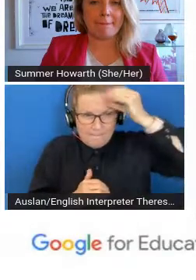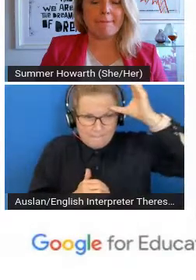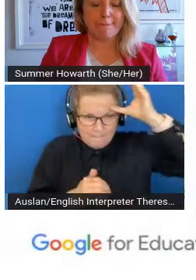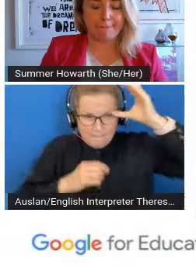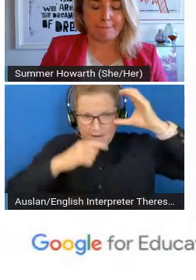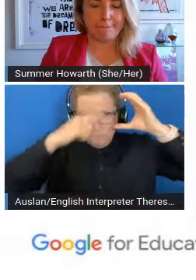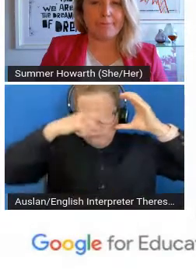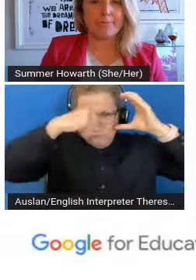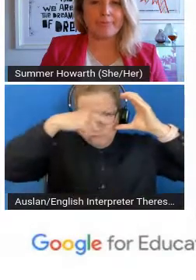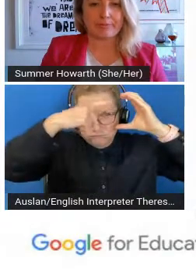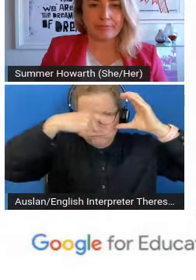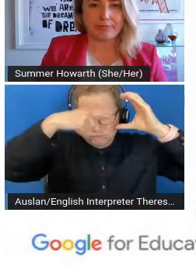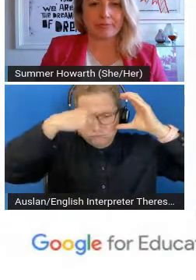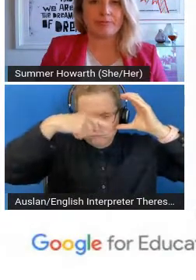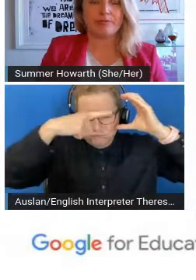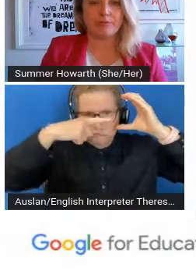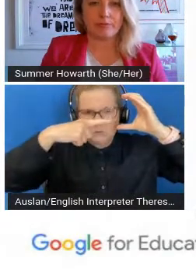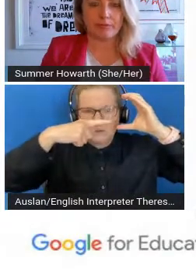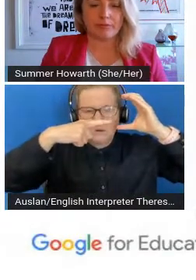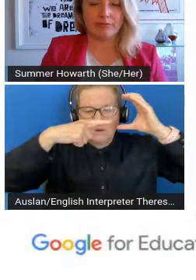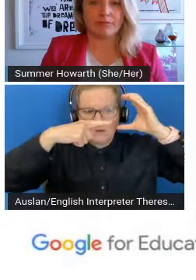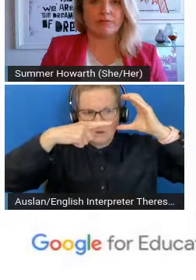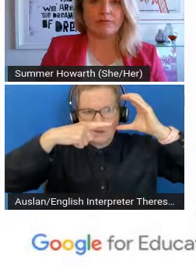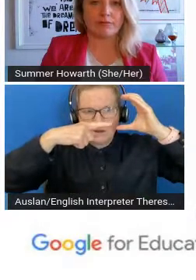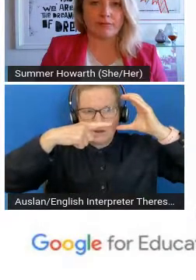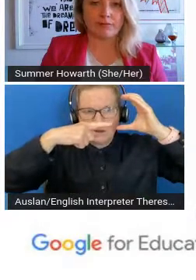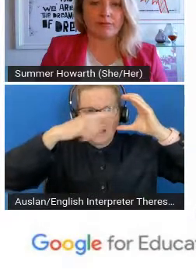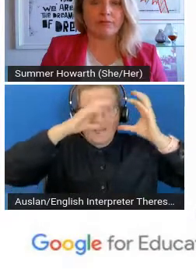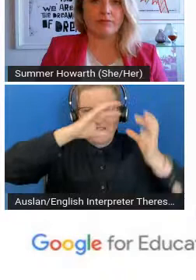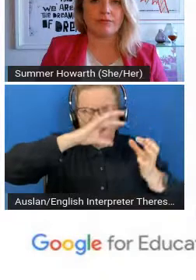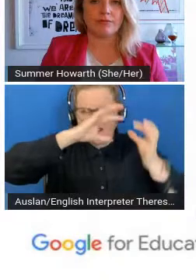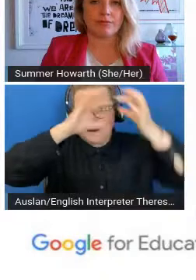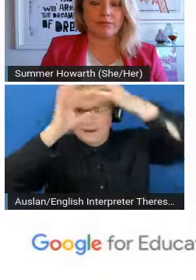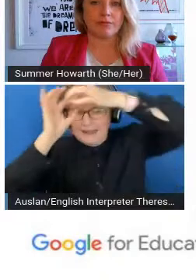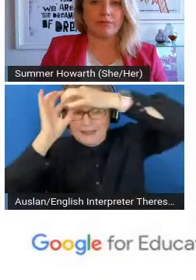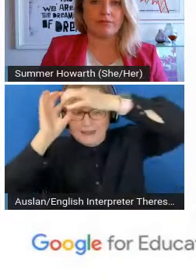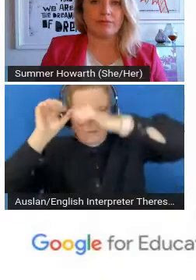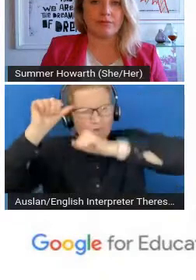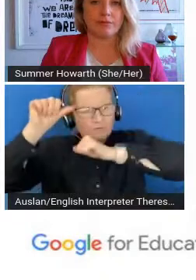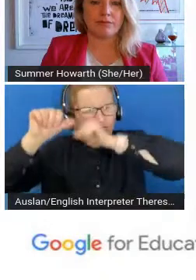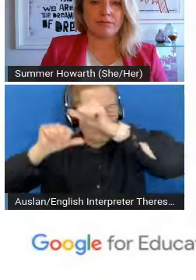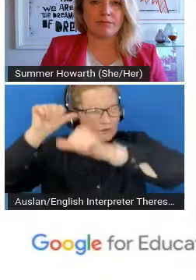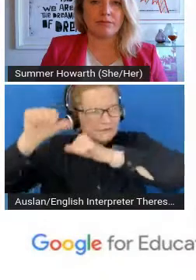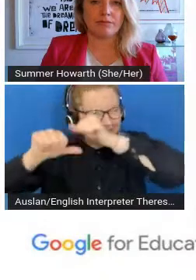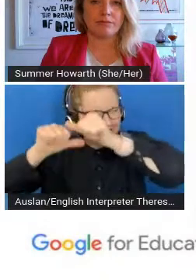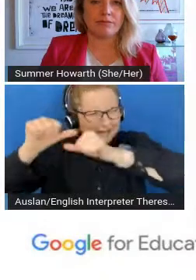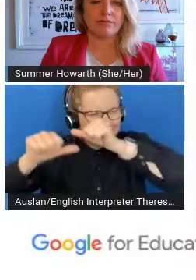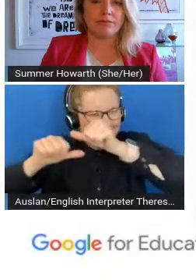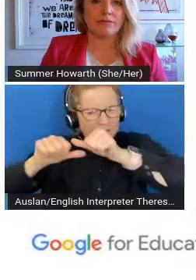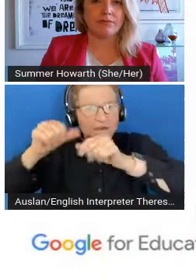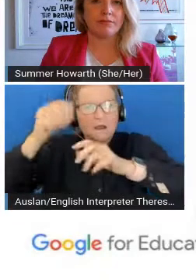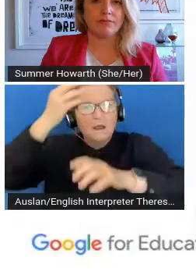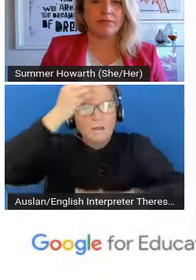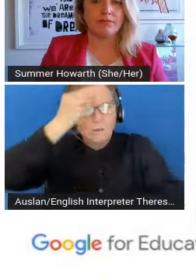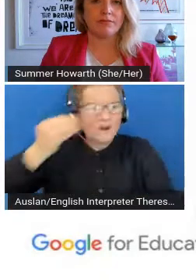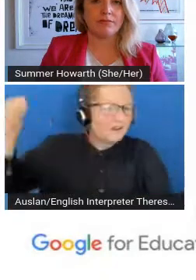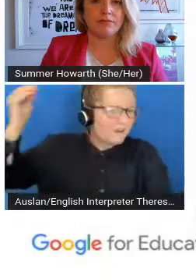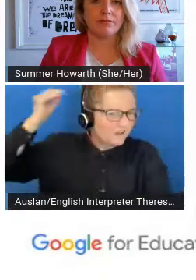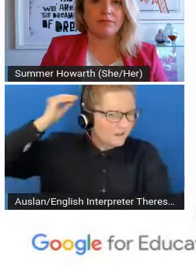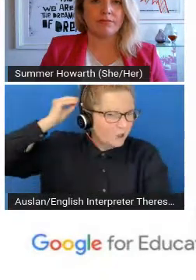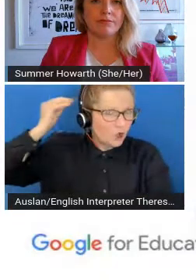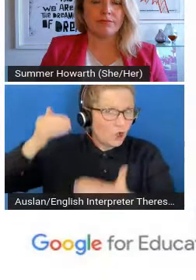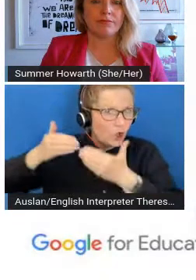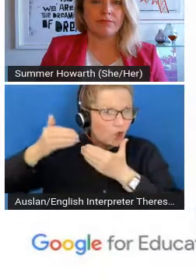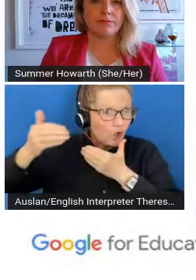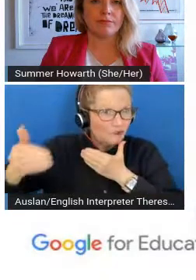contemporary terms, the working memory. We take that through and process it and put it into our longer-term memory in the